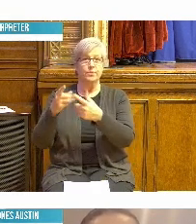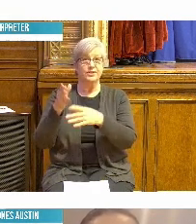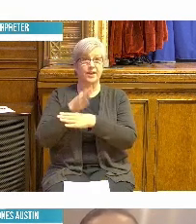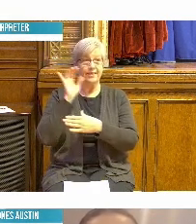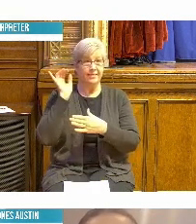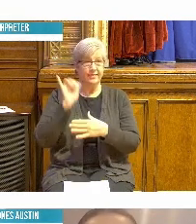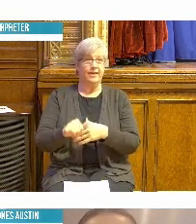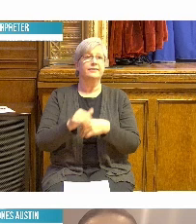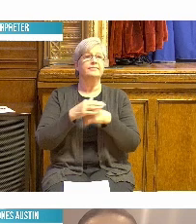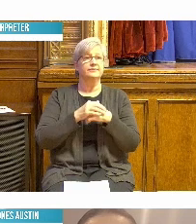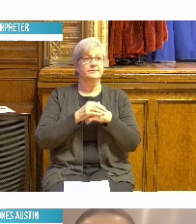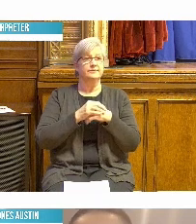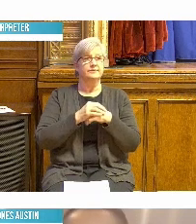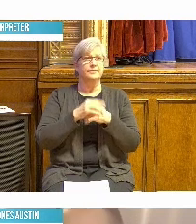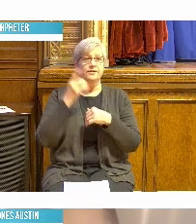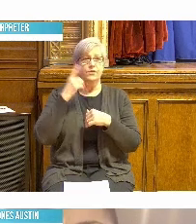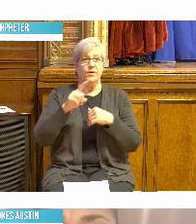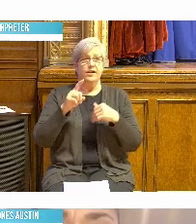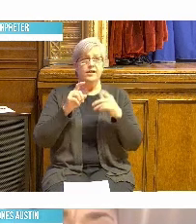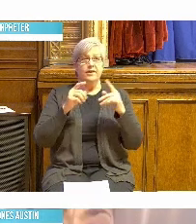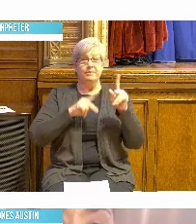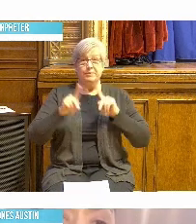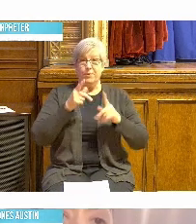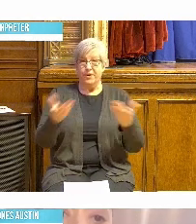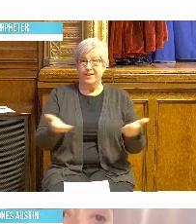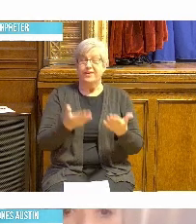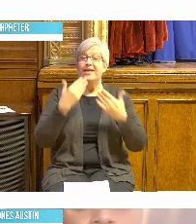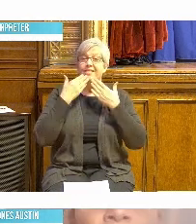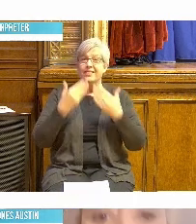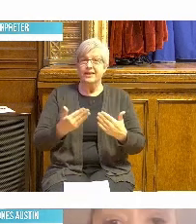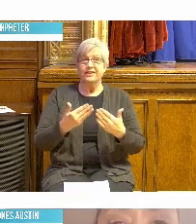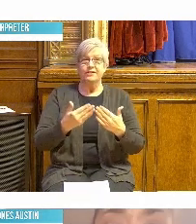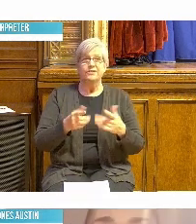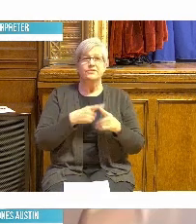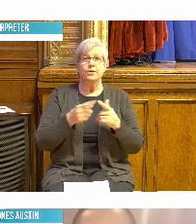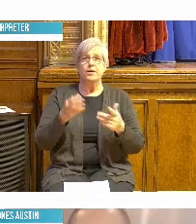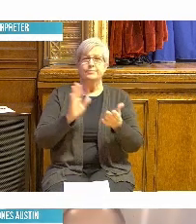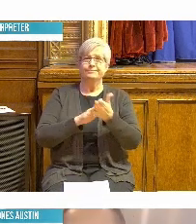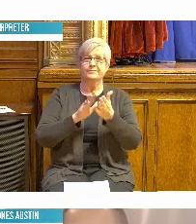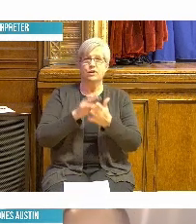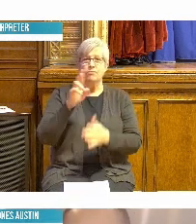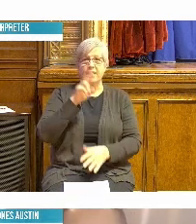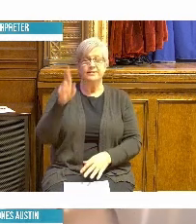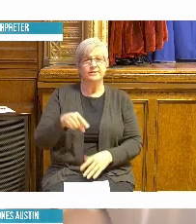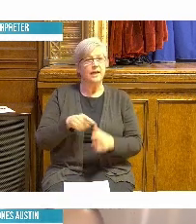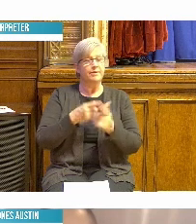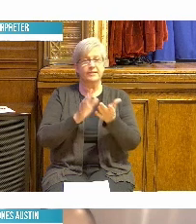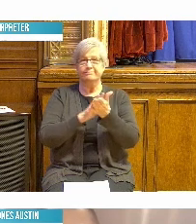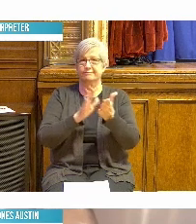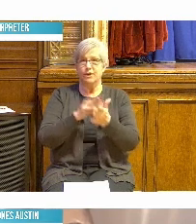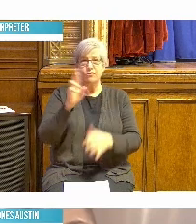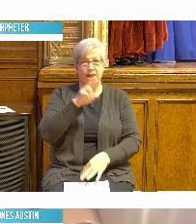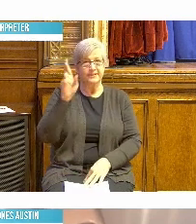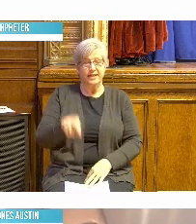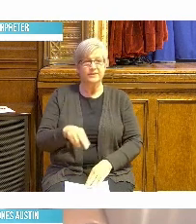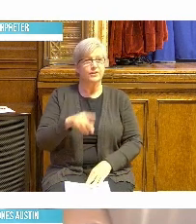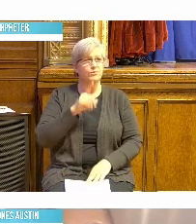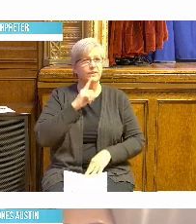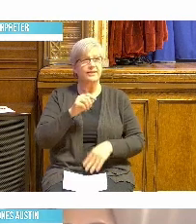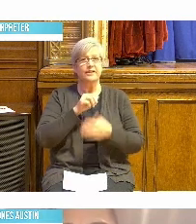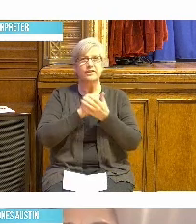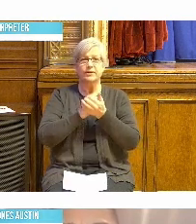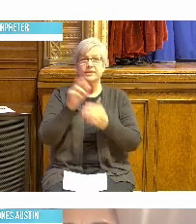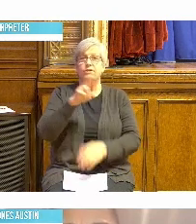with for the audience members. And thank you. Let's give Rochester. We have to really